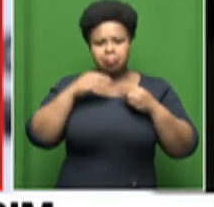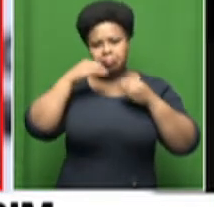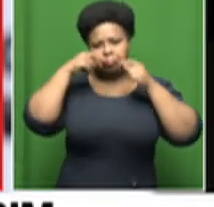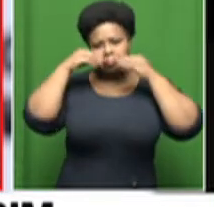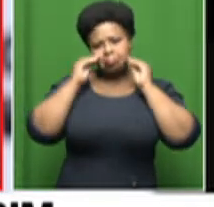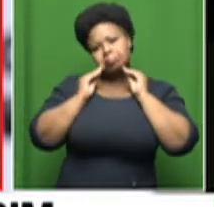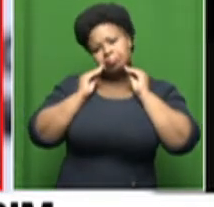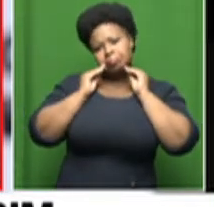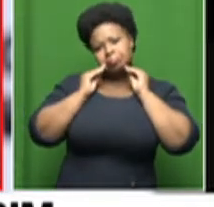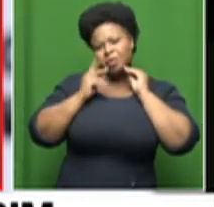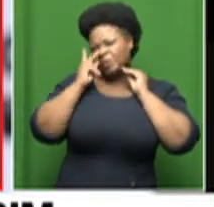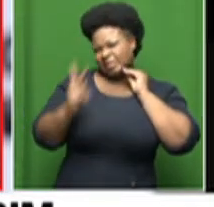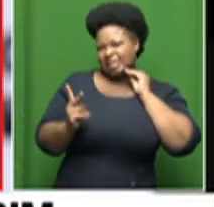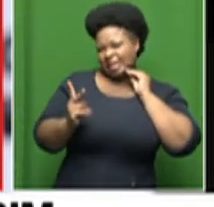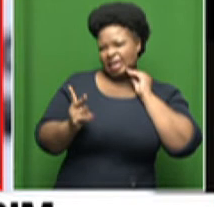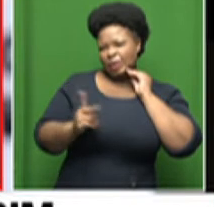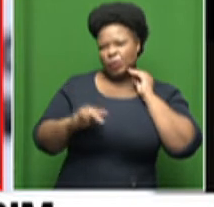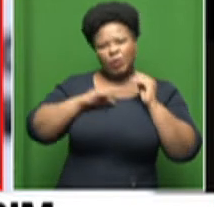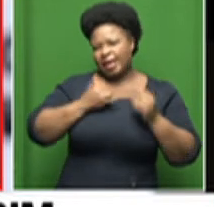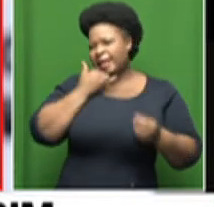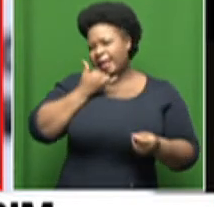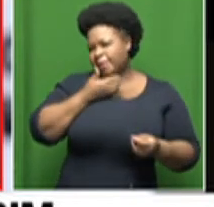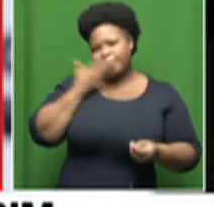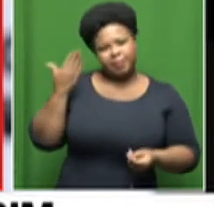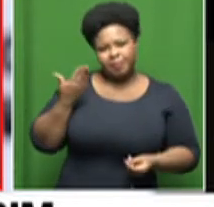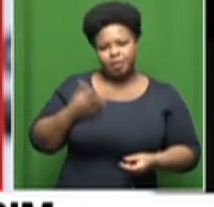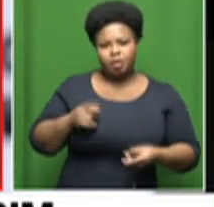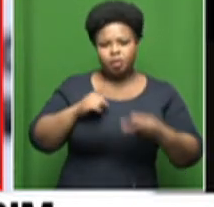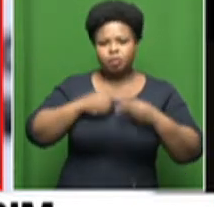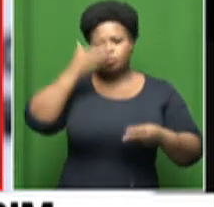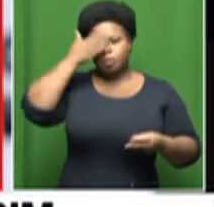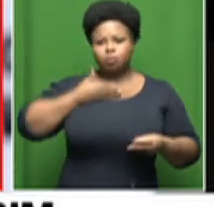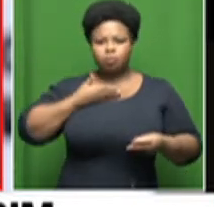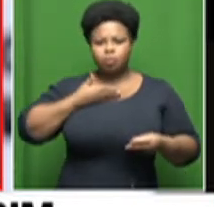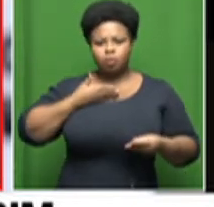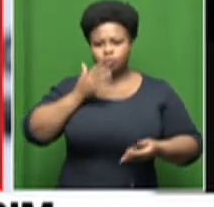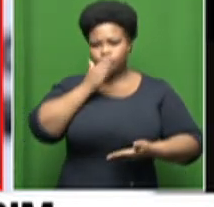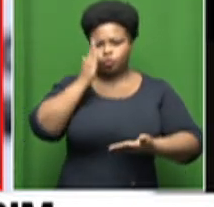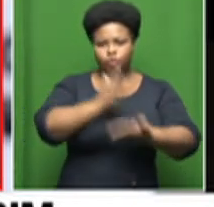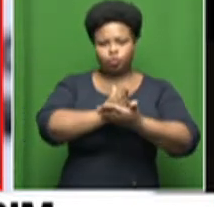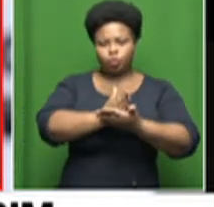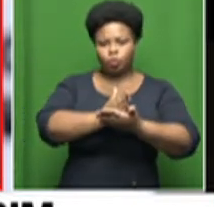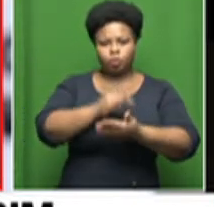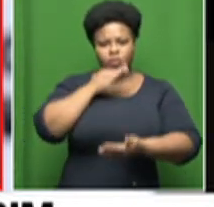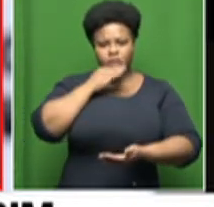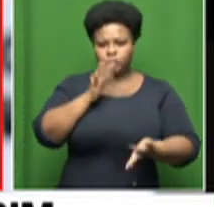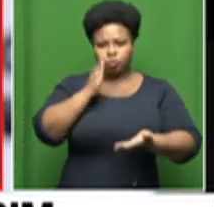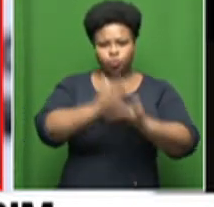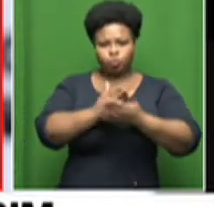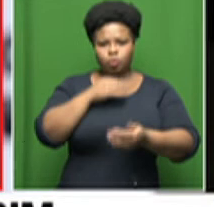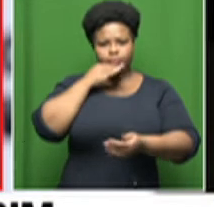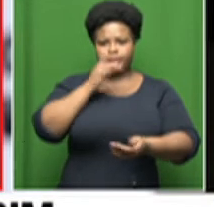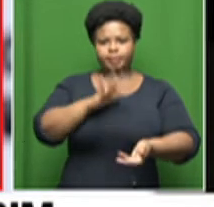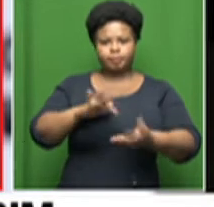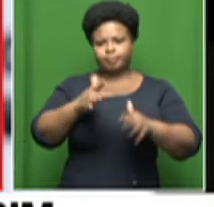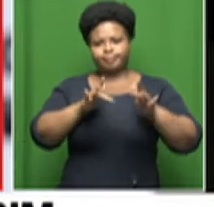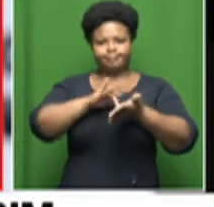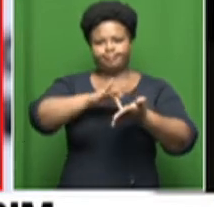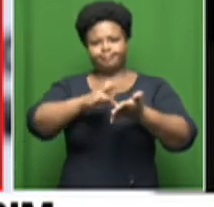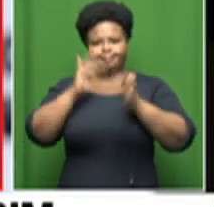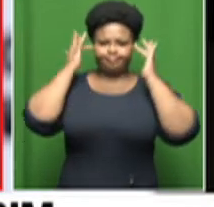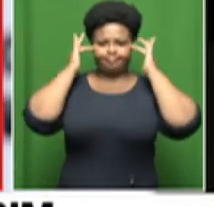smiley faces in the other places, and some non-committal faces when we're not sure about what exactly it would mean. So when we